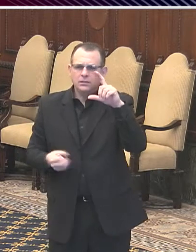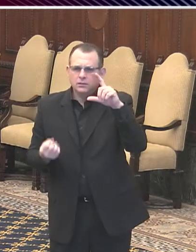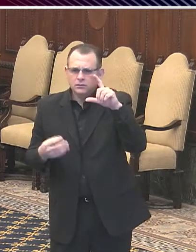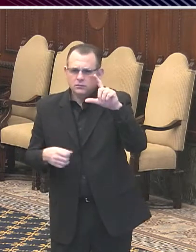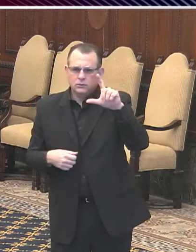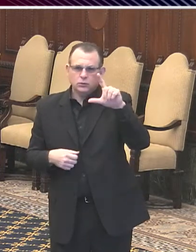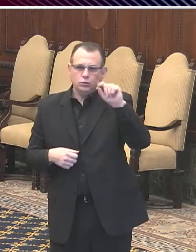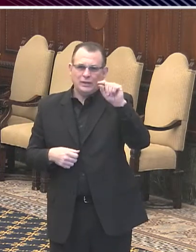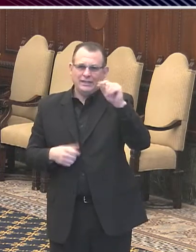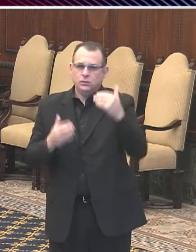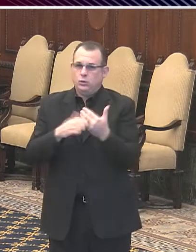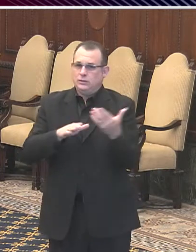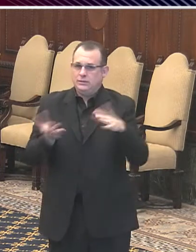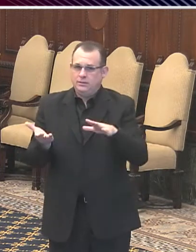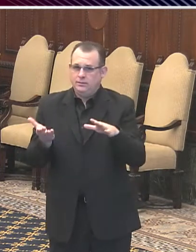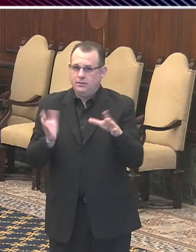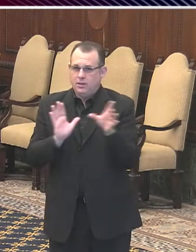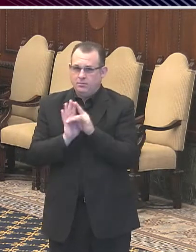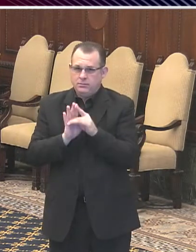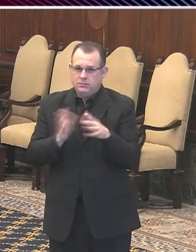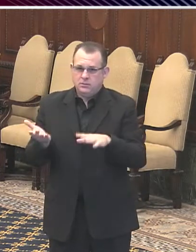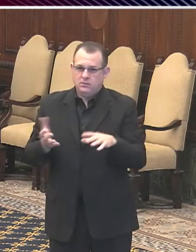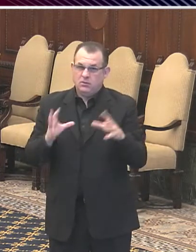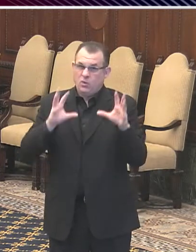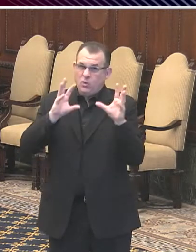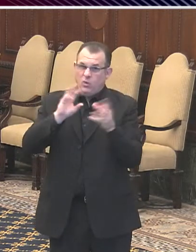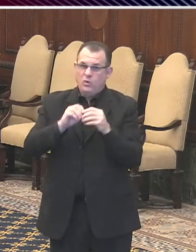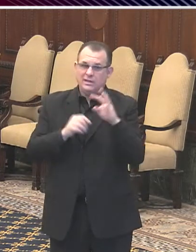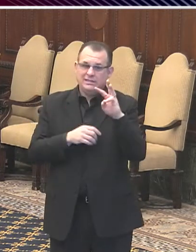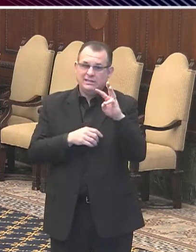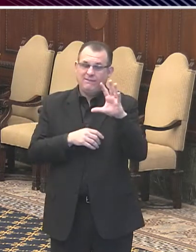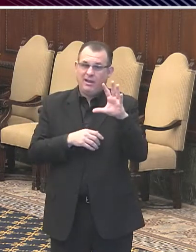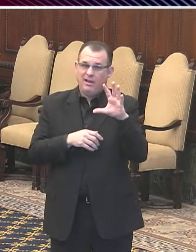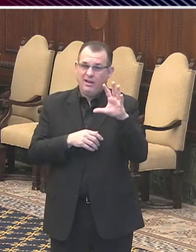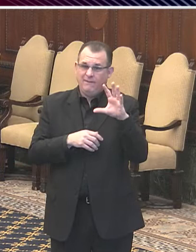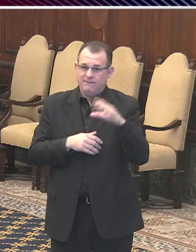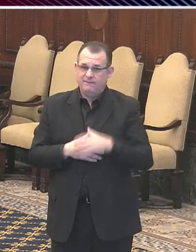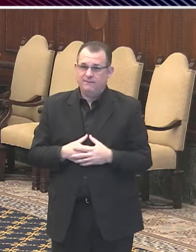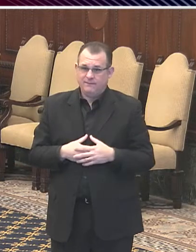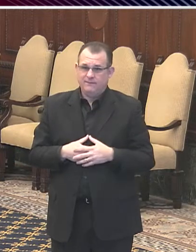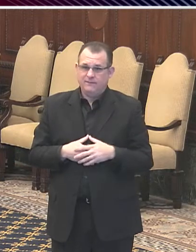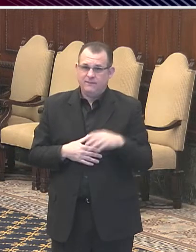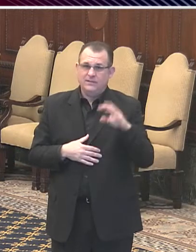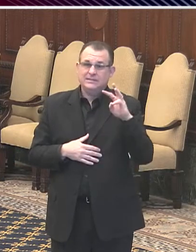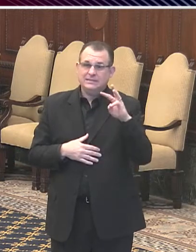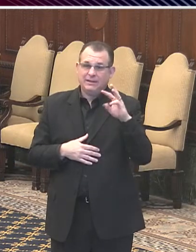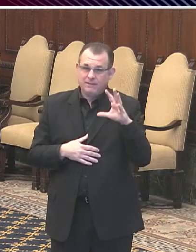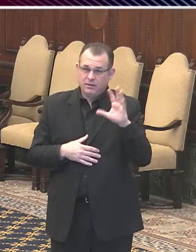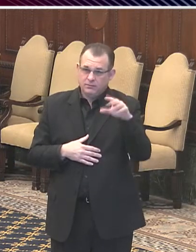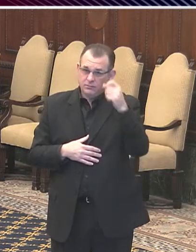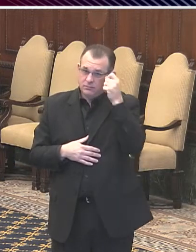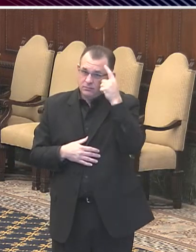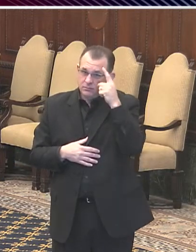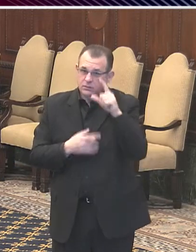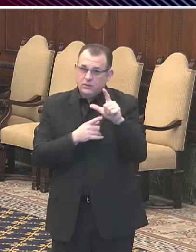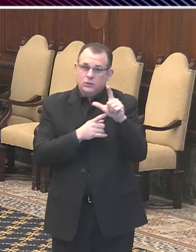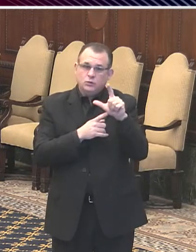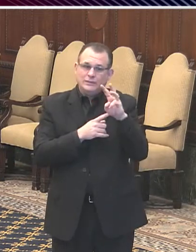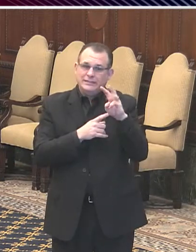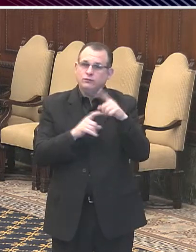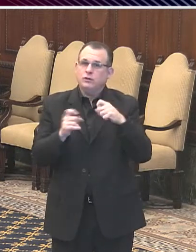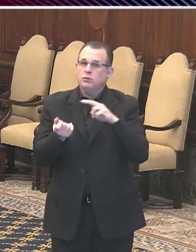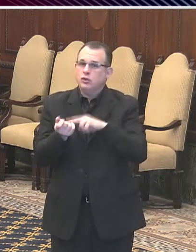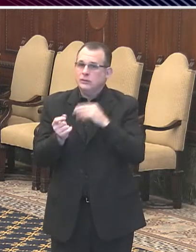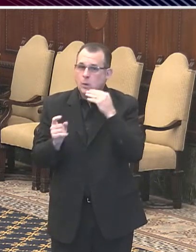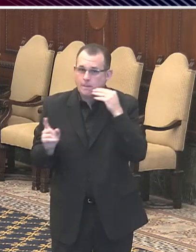time yesterday, bringing us to a total of 65. Of those 65, 26 were nursing home residents and